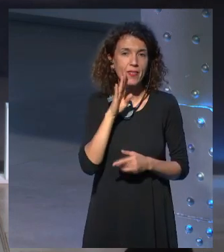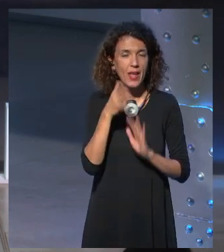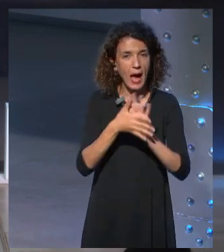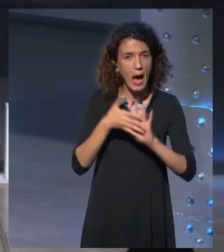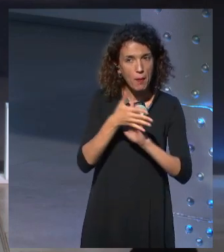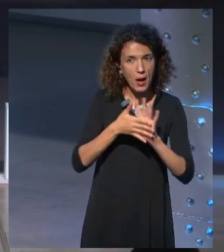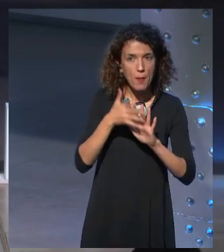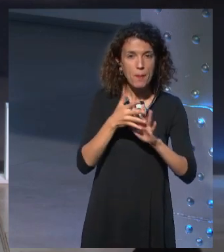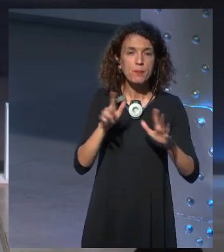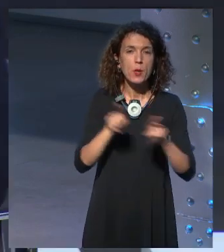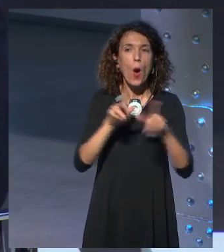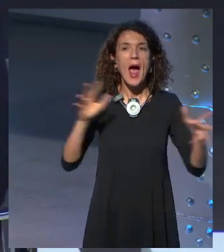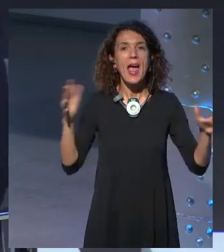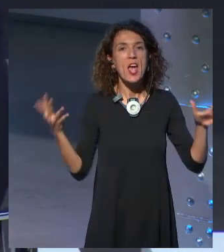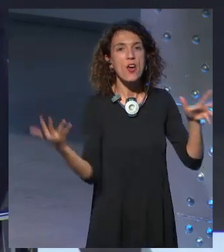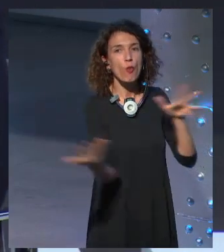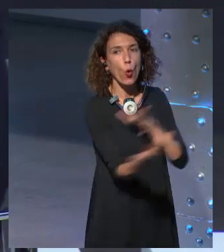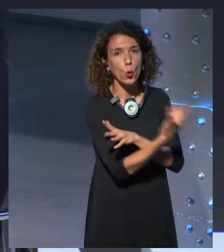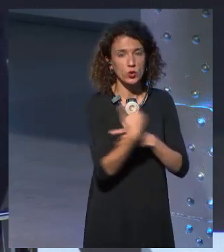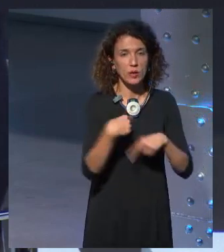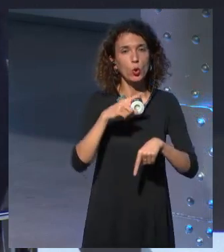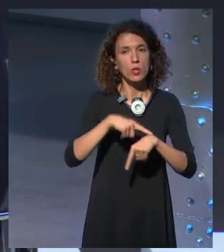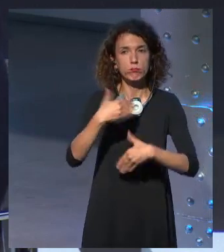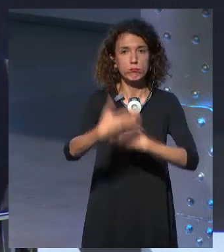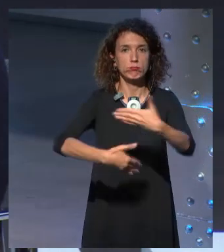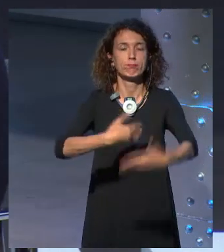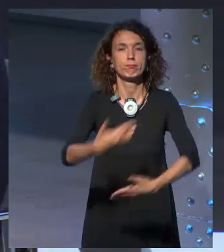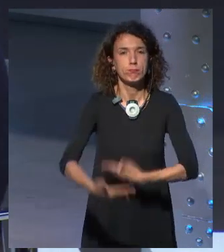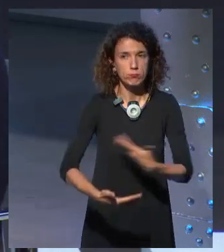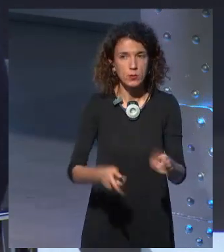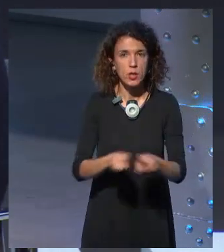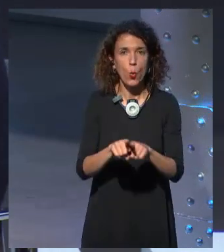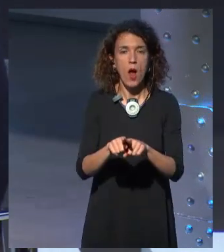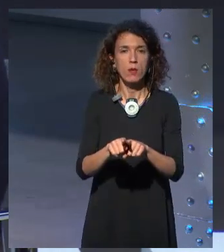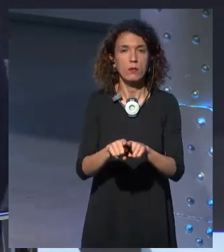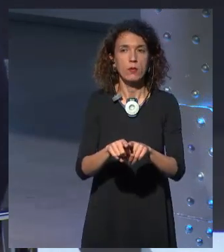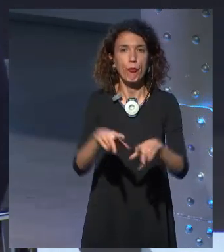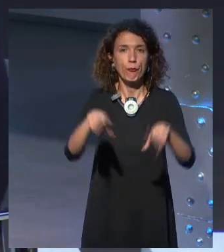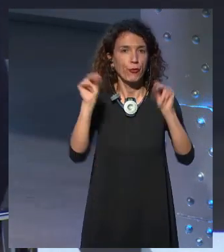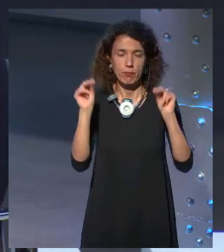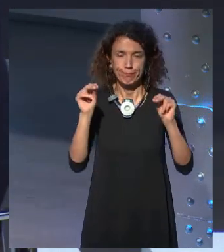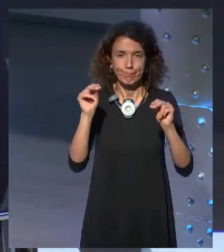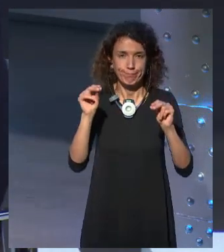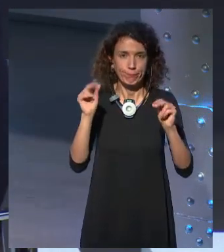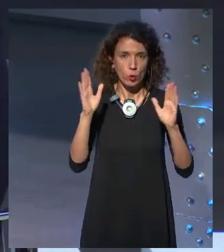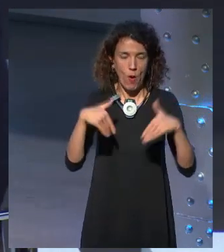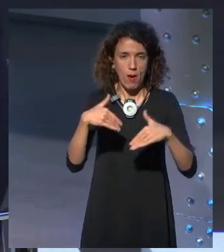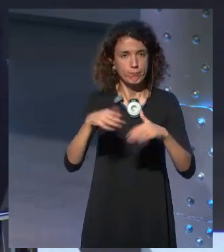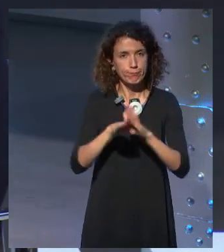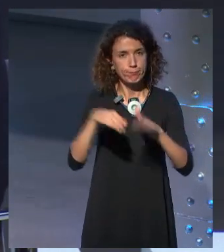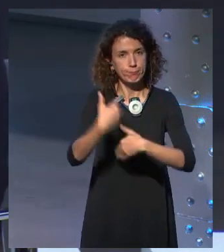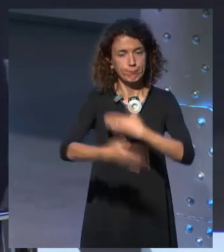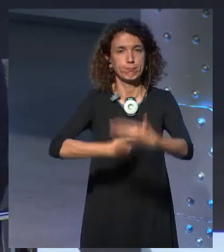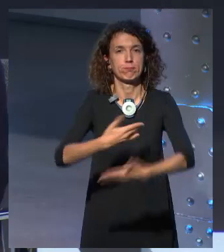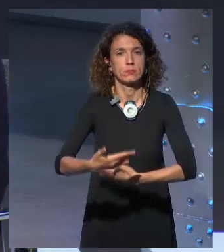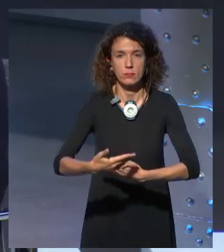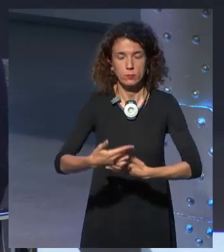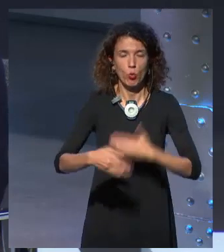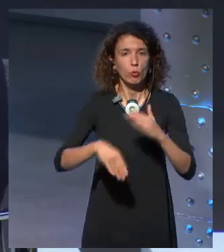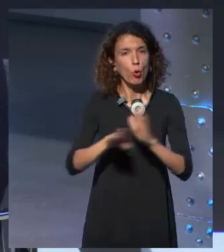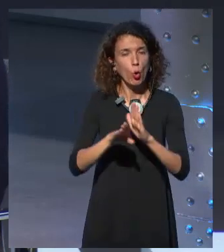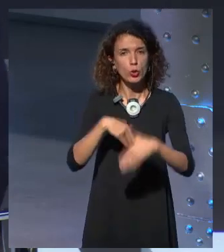you were saying before that it evolves or that is permanent on time, it shouldn't end up, but we have the